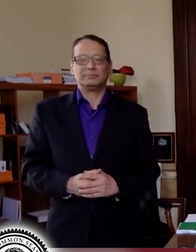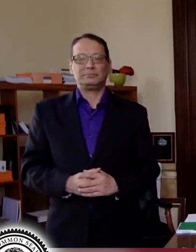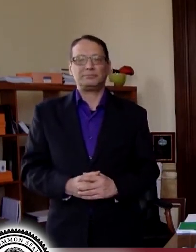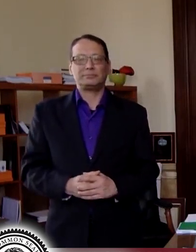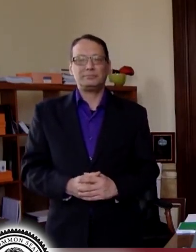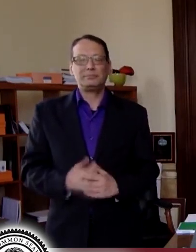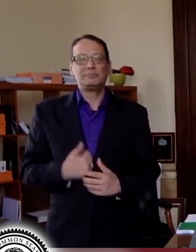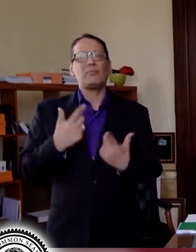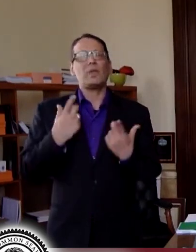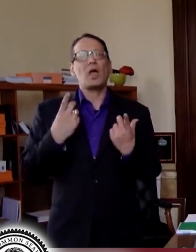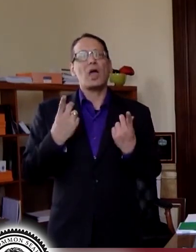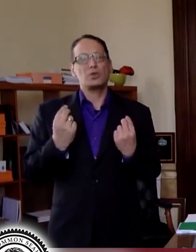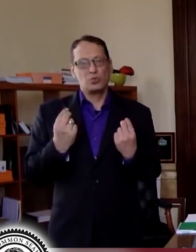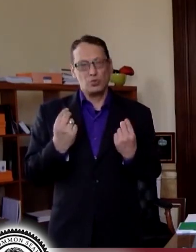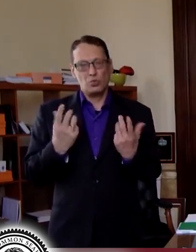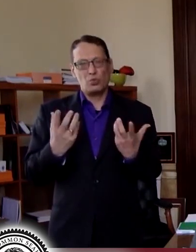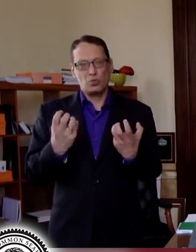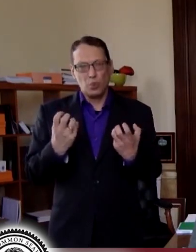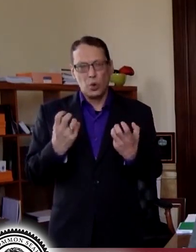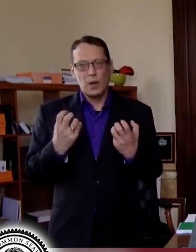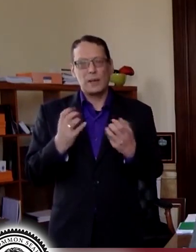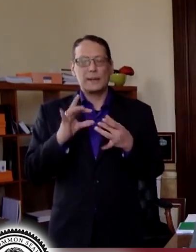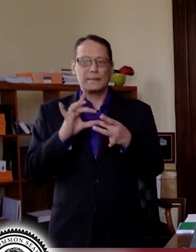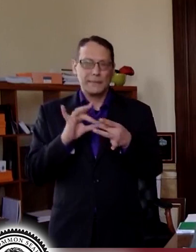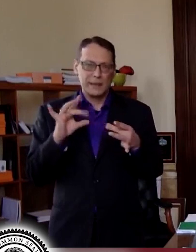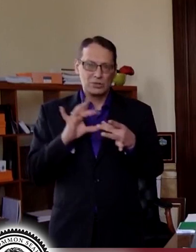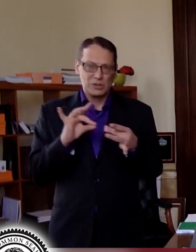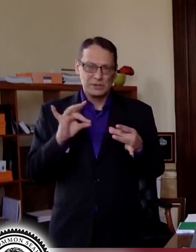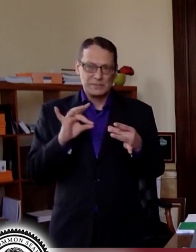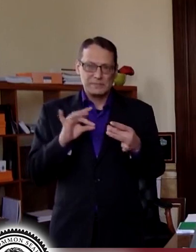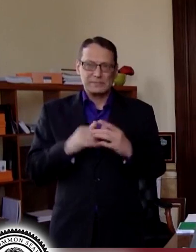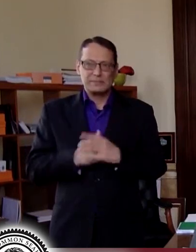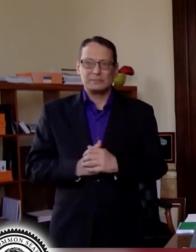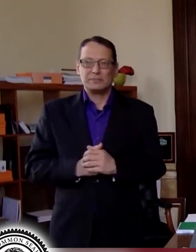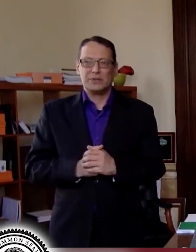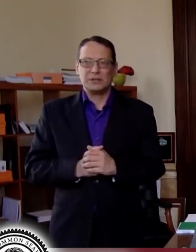I do want to mention that